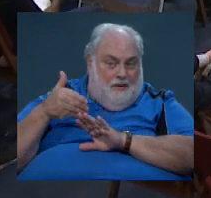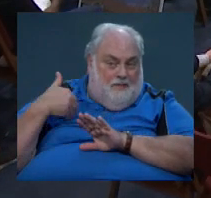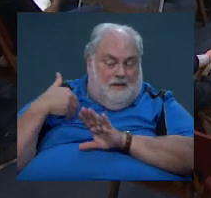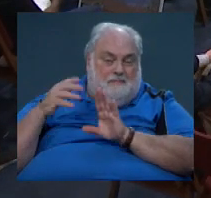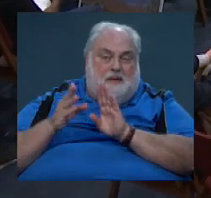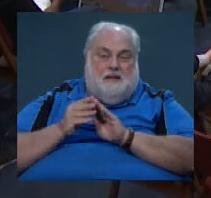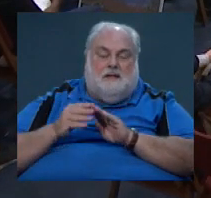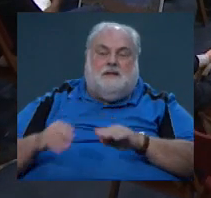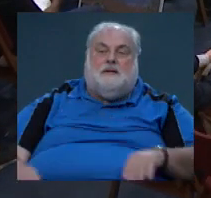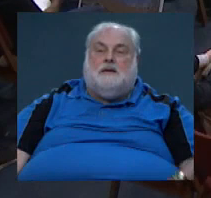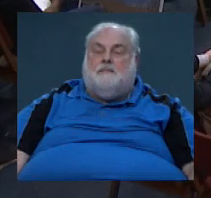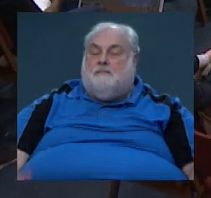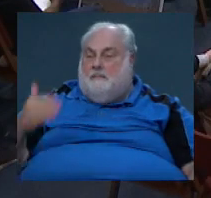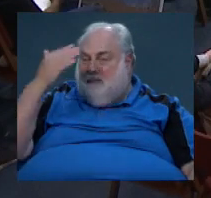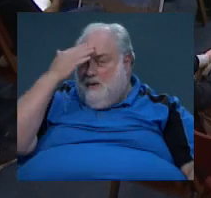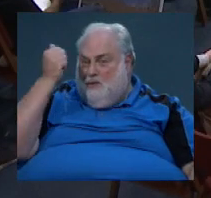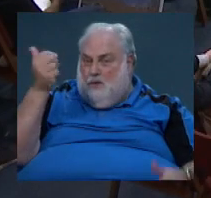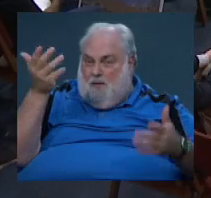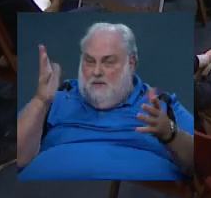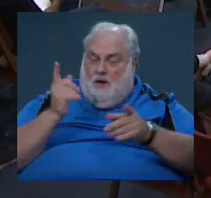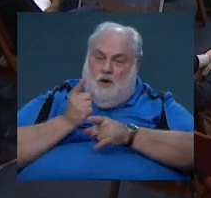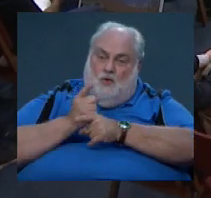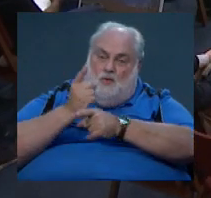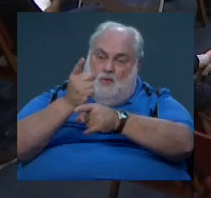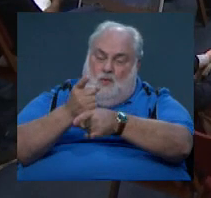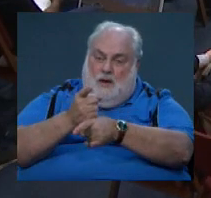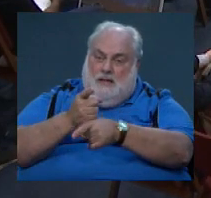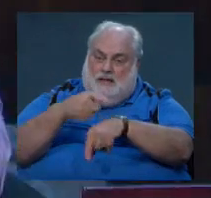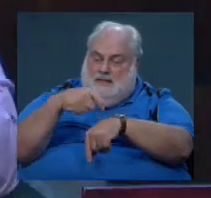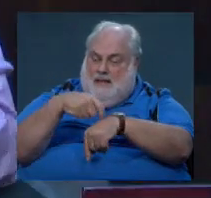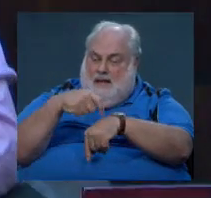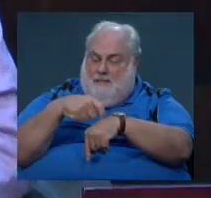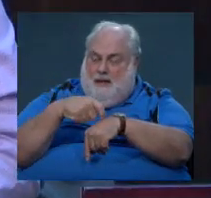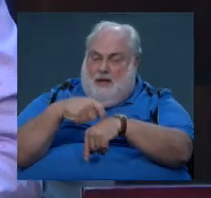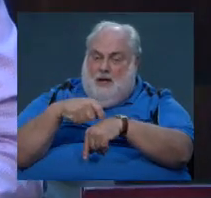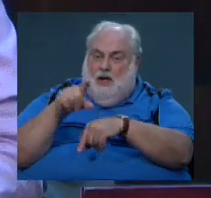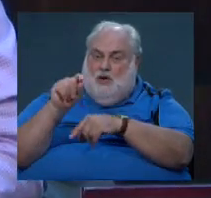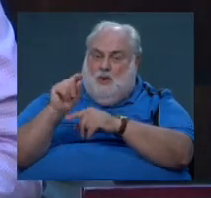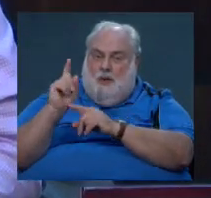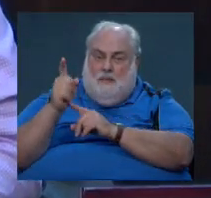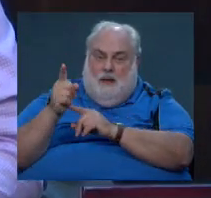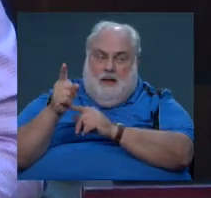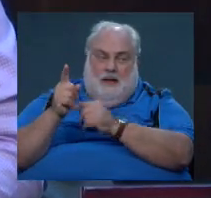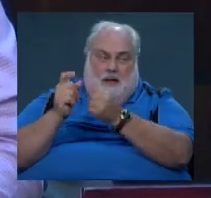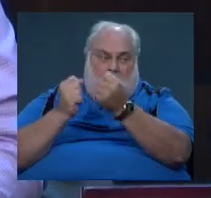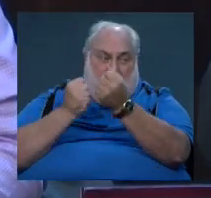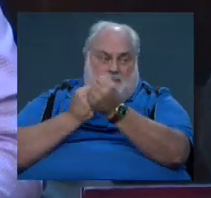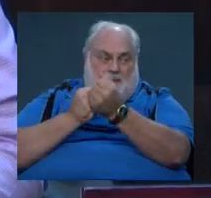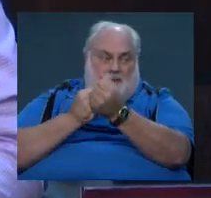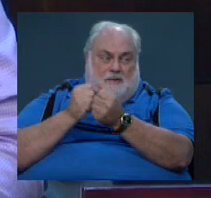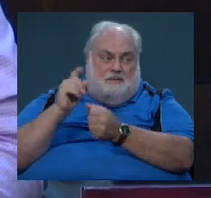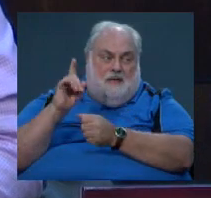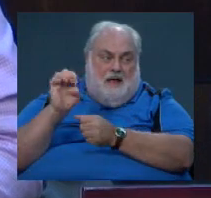Yeah, and because we've already heard, our normal time factor is 20 minutes per side.